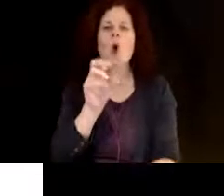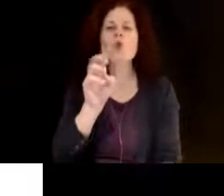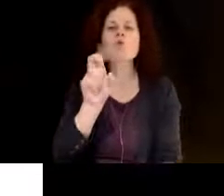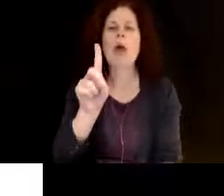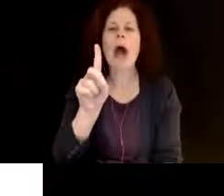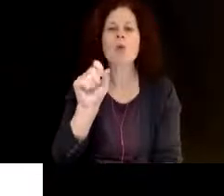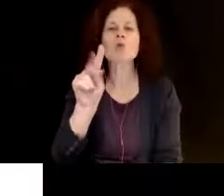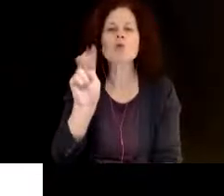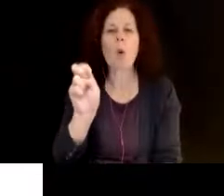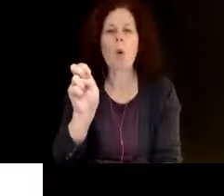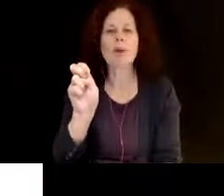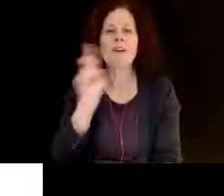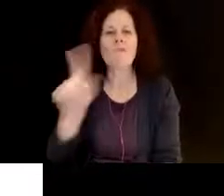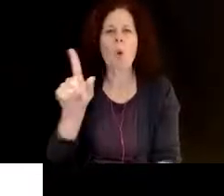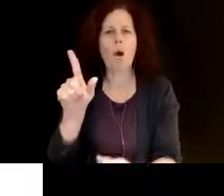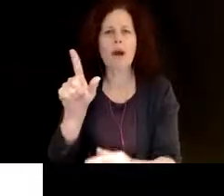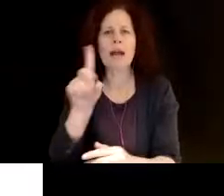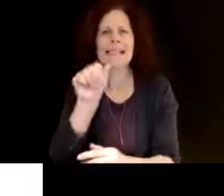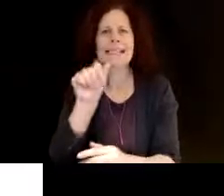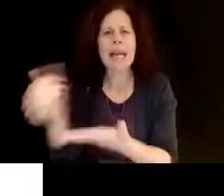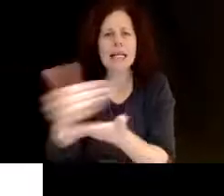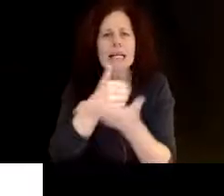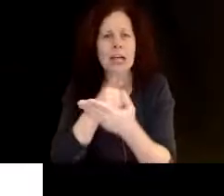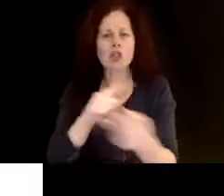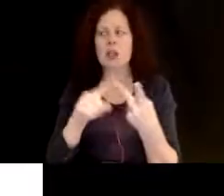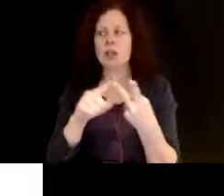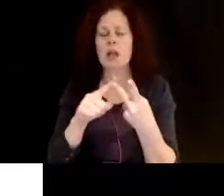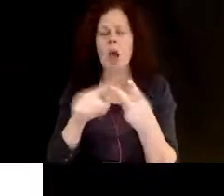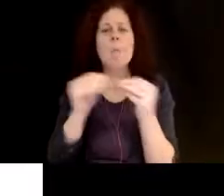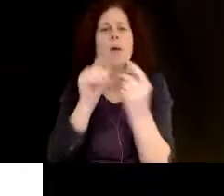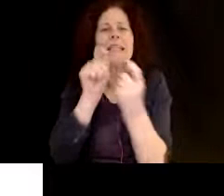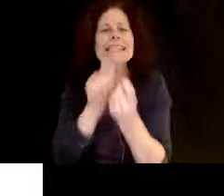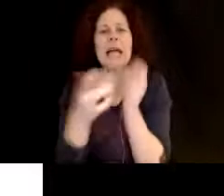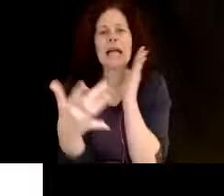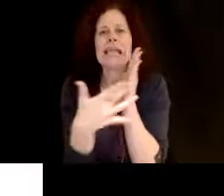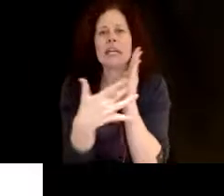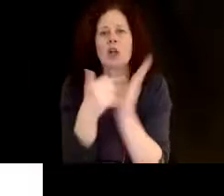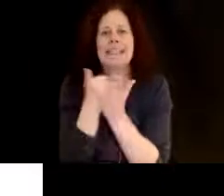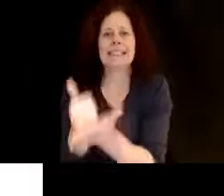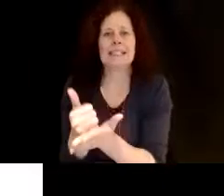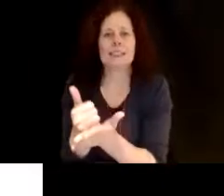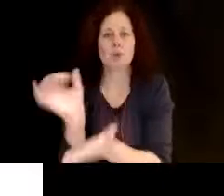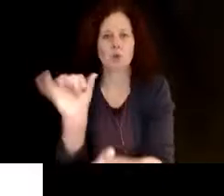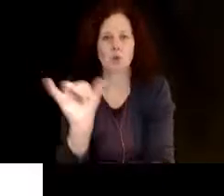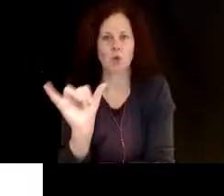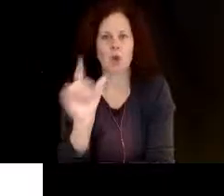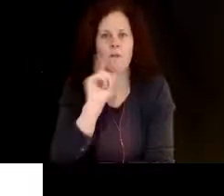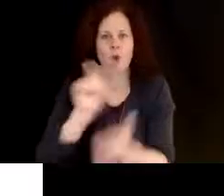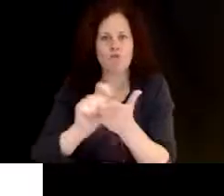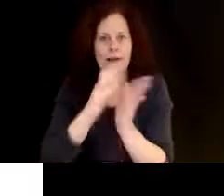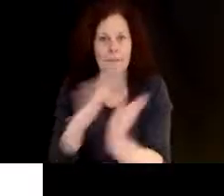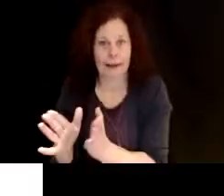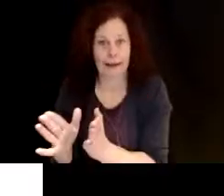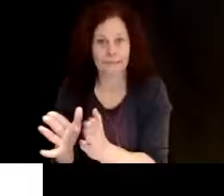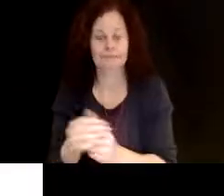collection and more detailed technical assistance with making the plan along the way. Creating a high quality plan means the